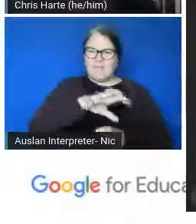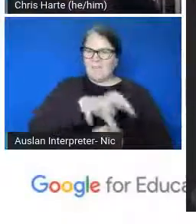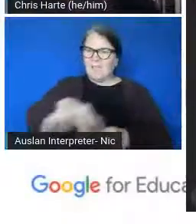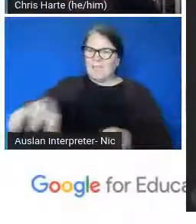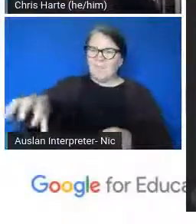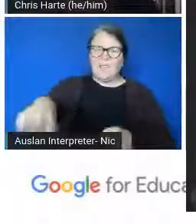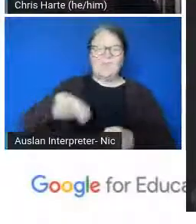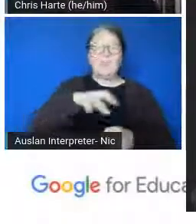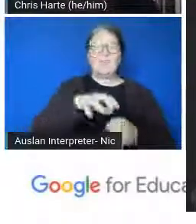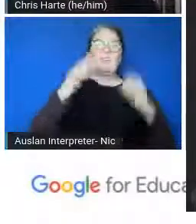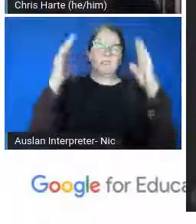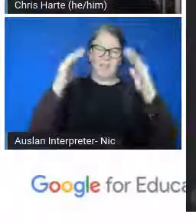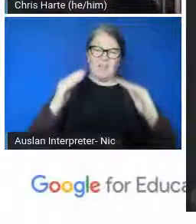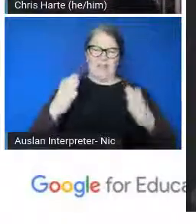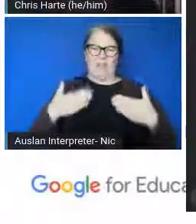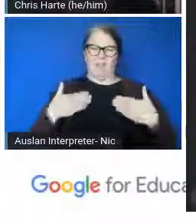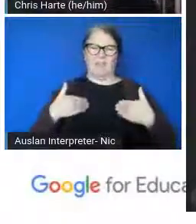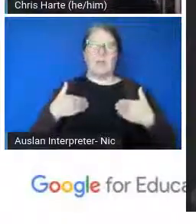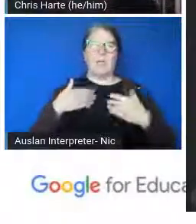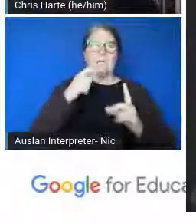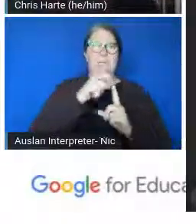PE, history,